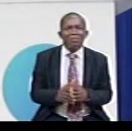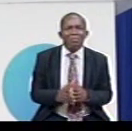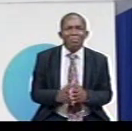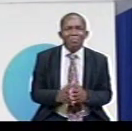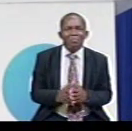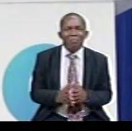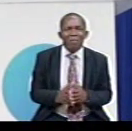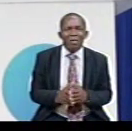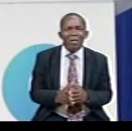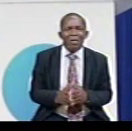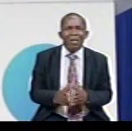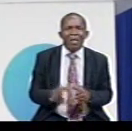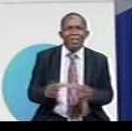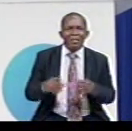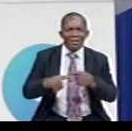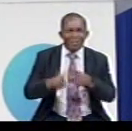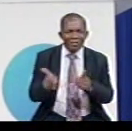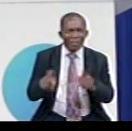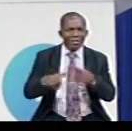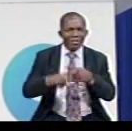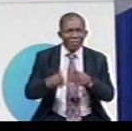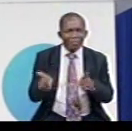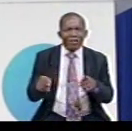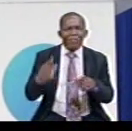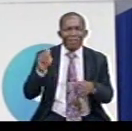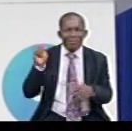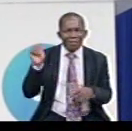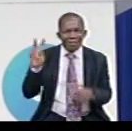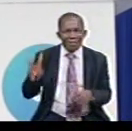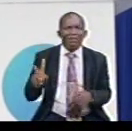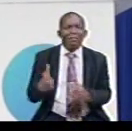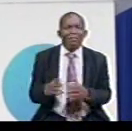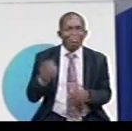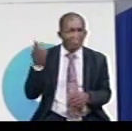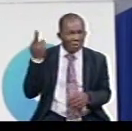And documentaries on the television stations.